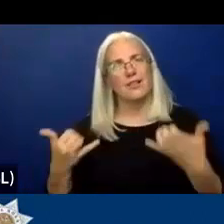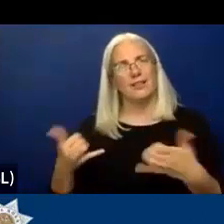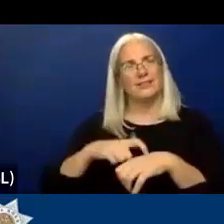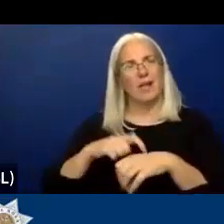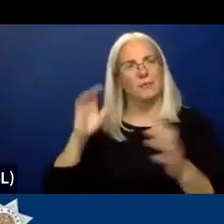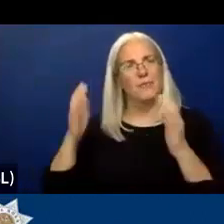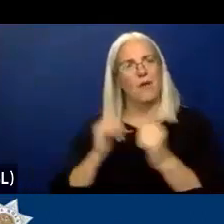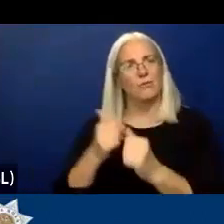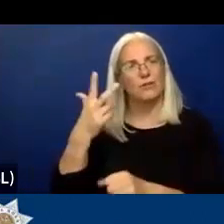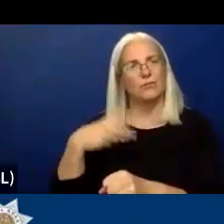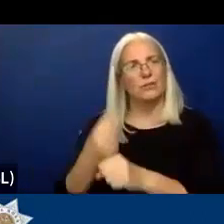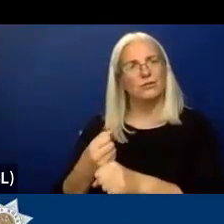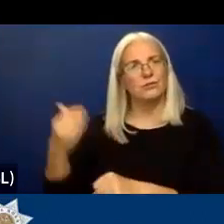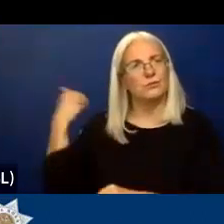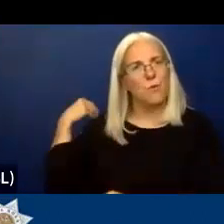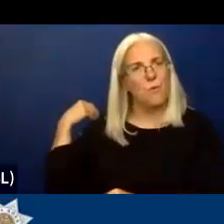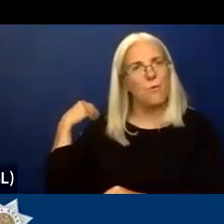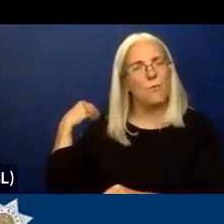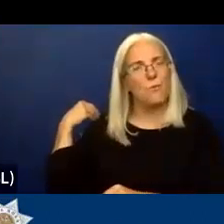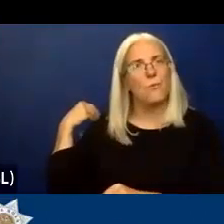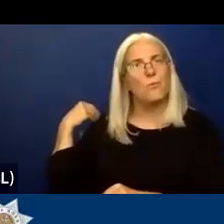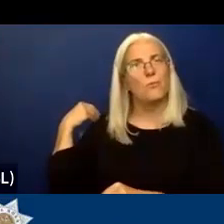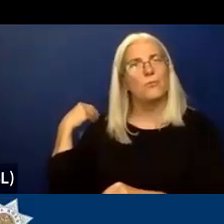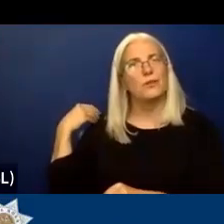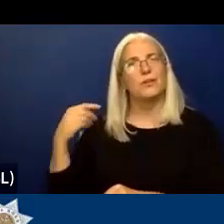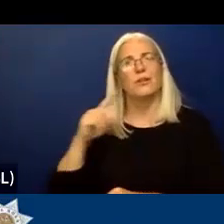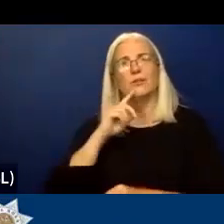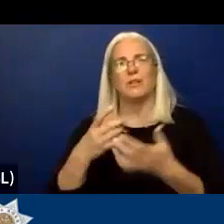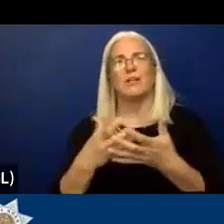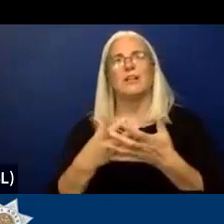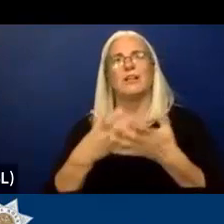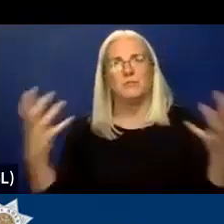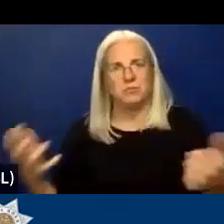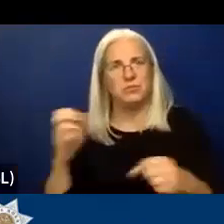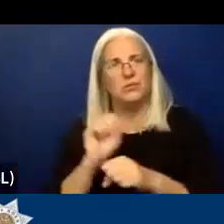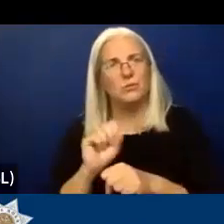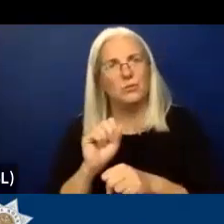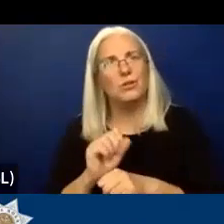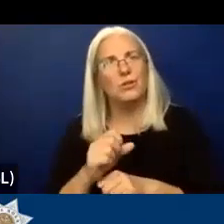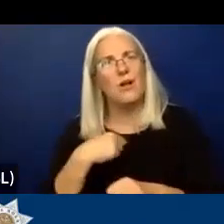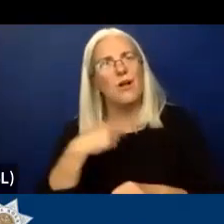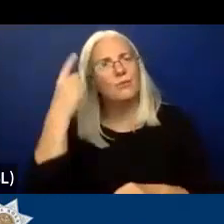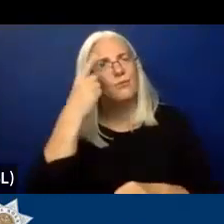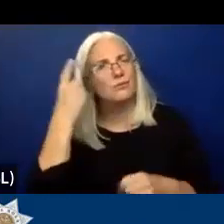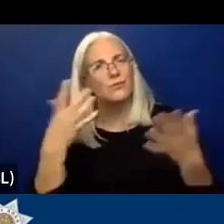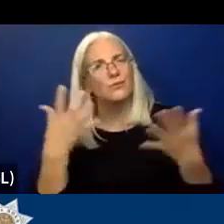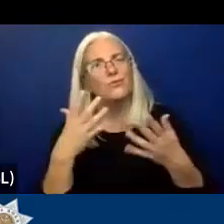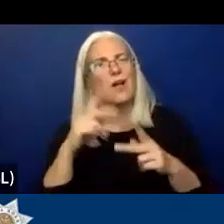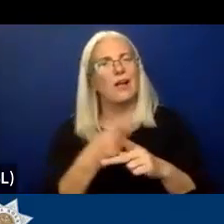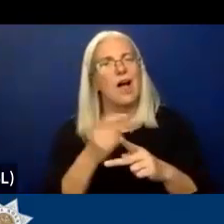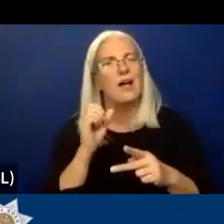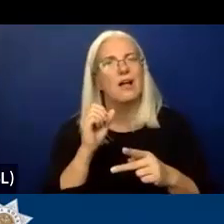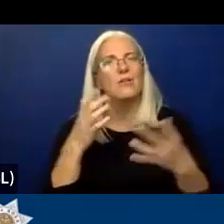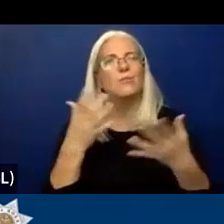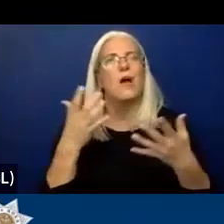and all the work that's been done. One, I wondered what type of feedback you've received, if any, from constituents. And